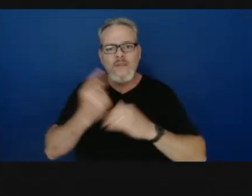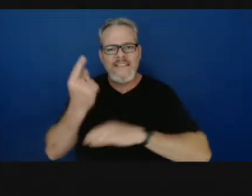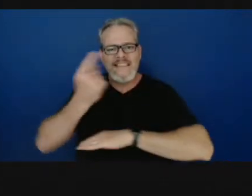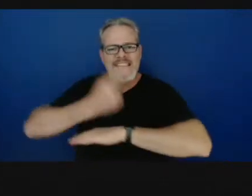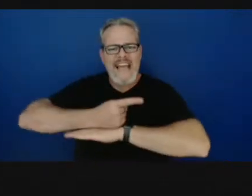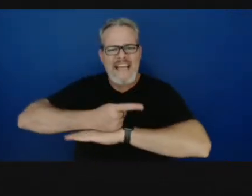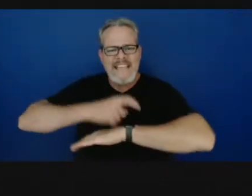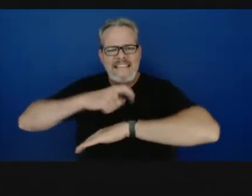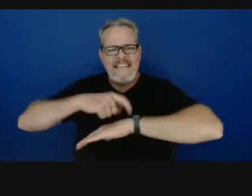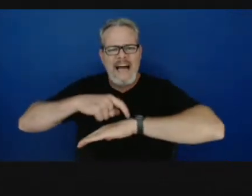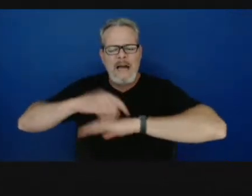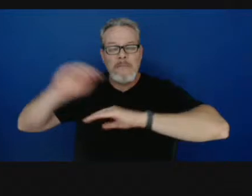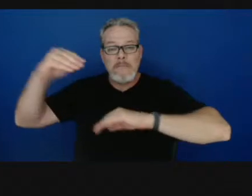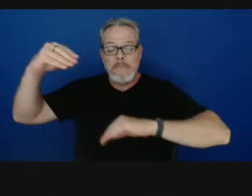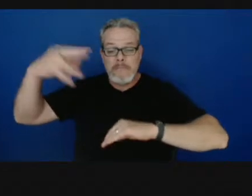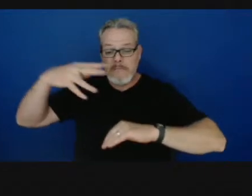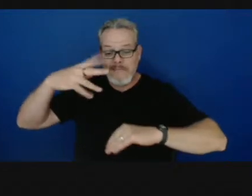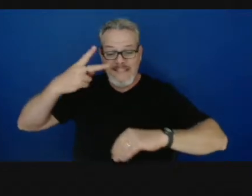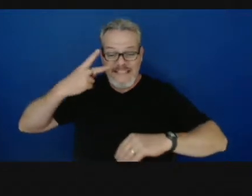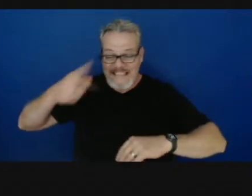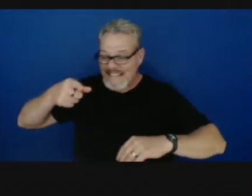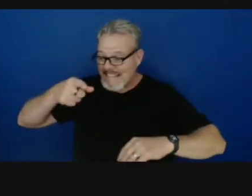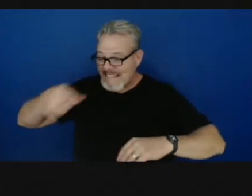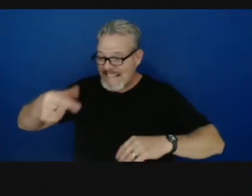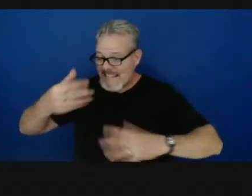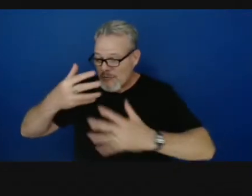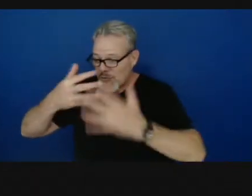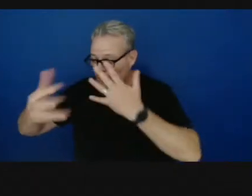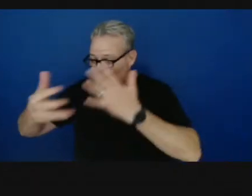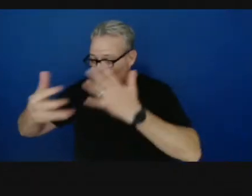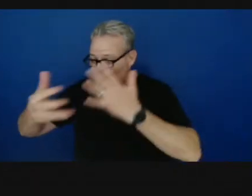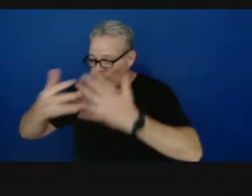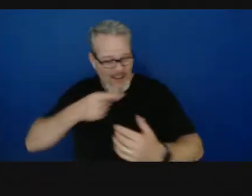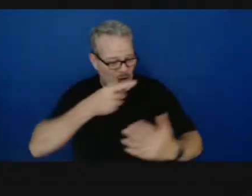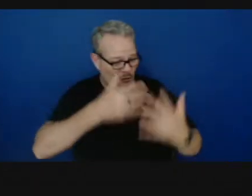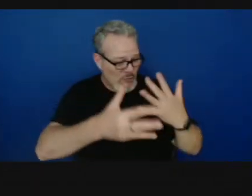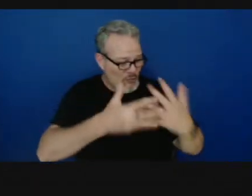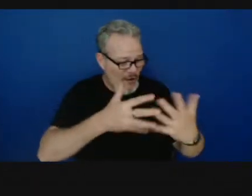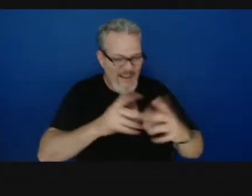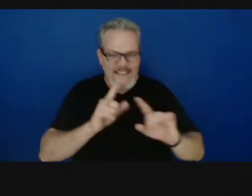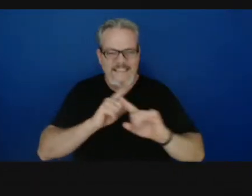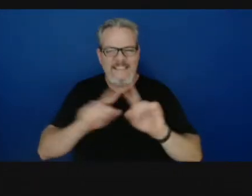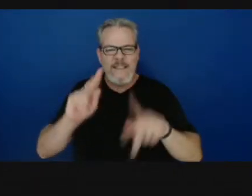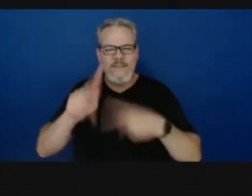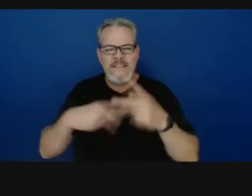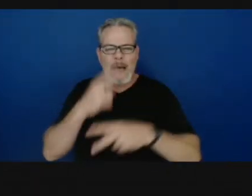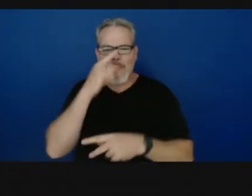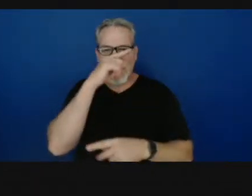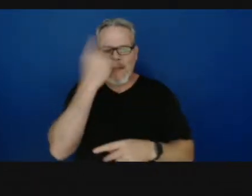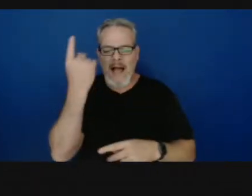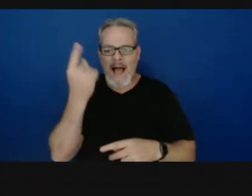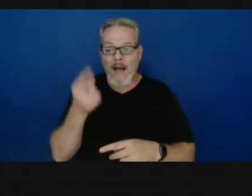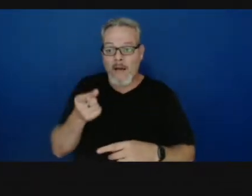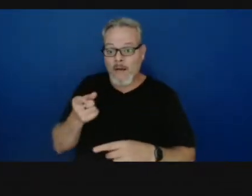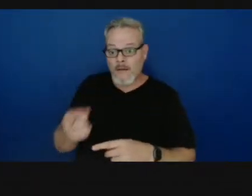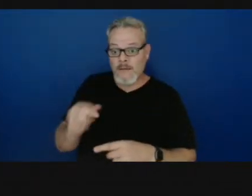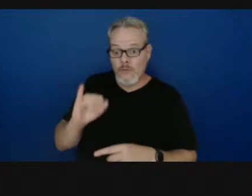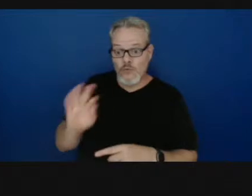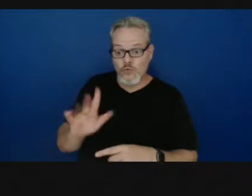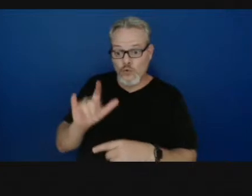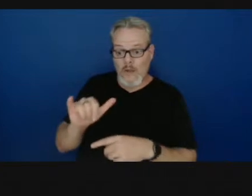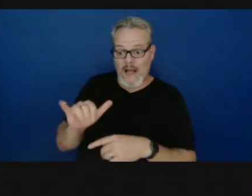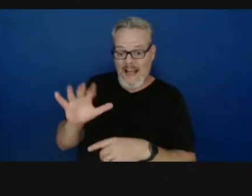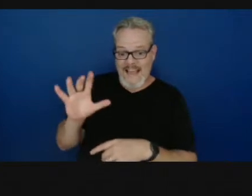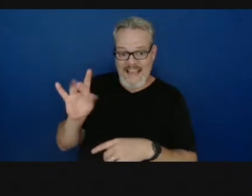types of gray on gray and different tints to the black. We're now in July 8th and we are flying with Mick Calver and